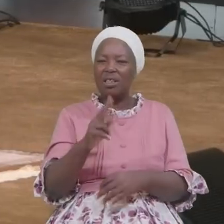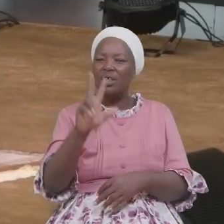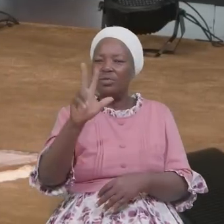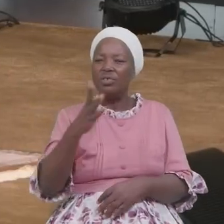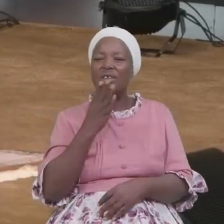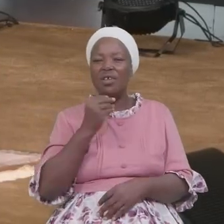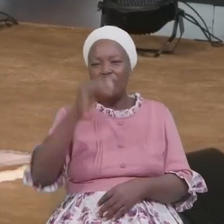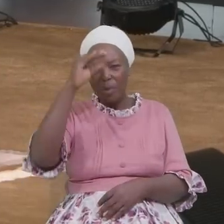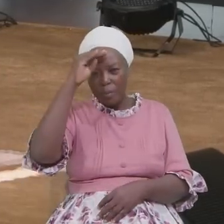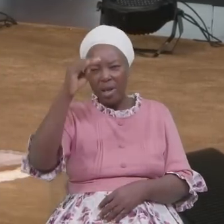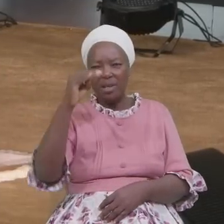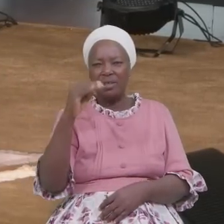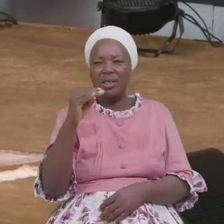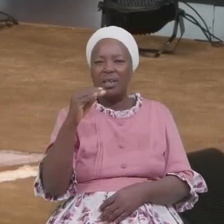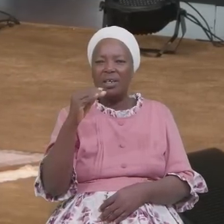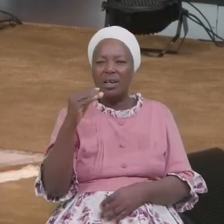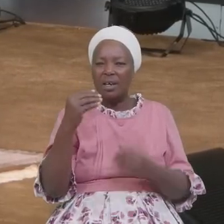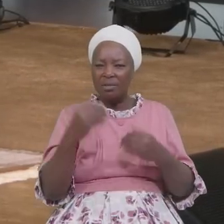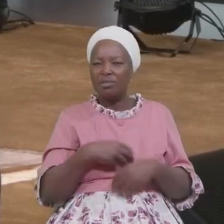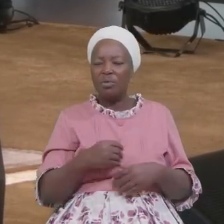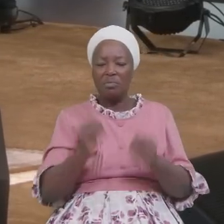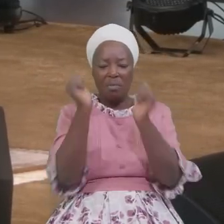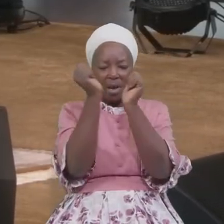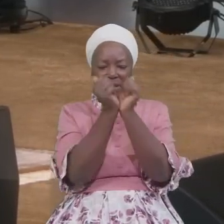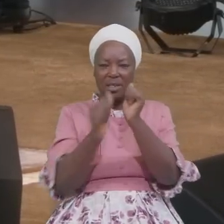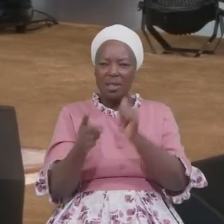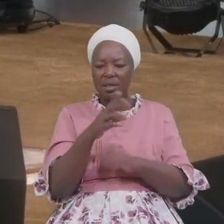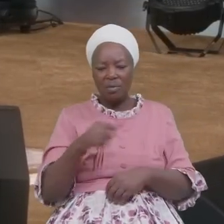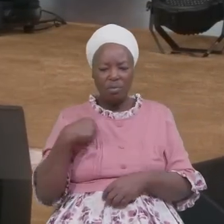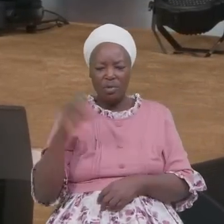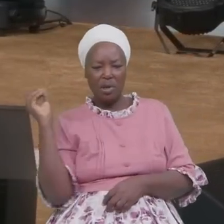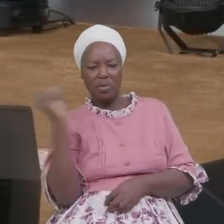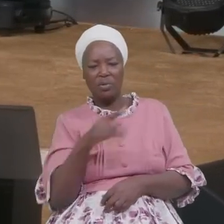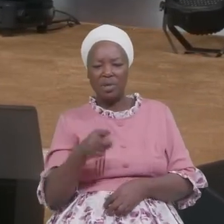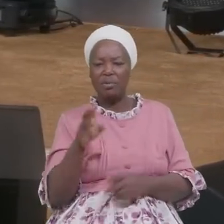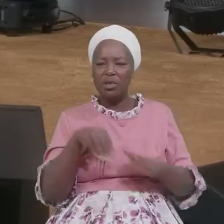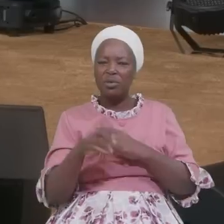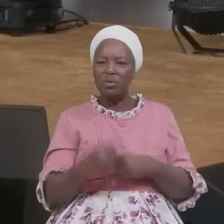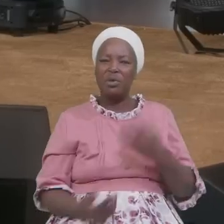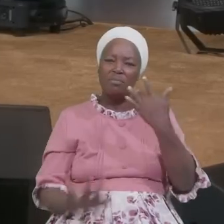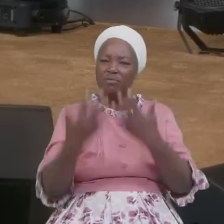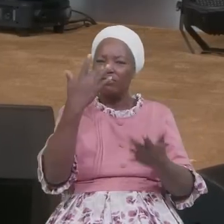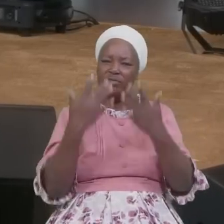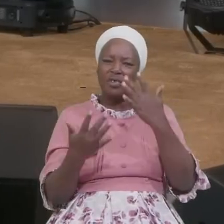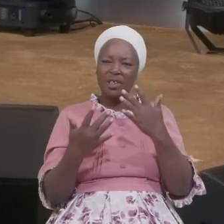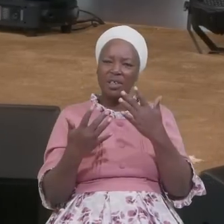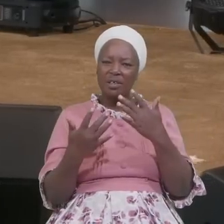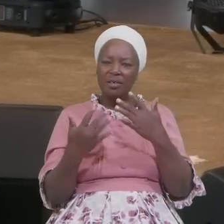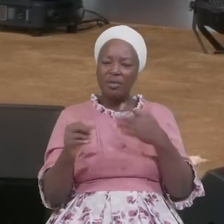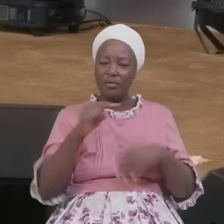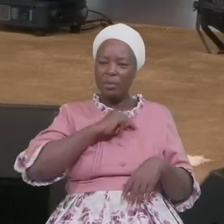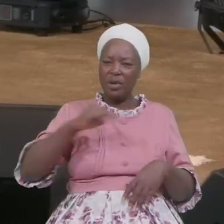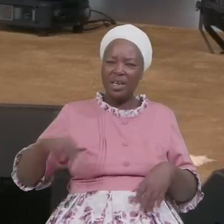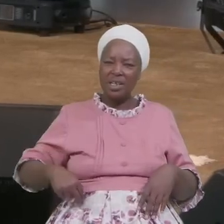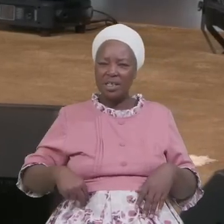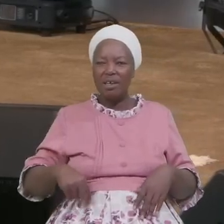Meshach, and Abednego, they were binding them. They're going to throw them into the furnace of Nebuchadnezzar. Not